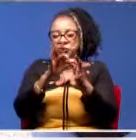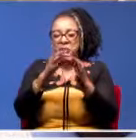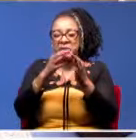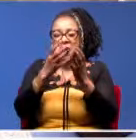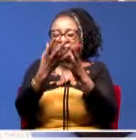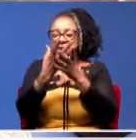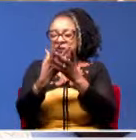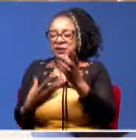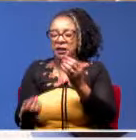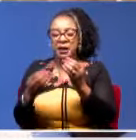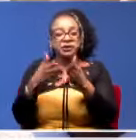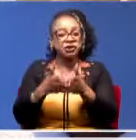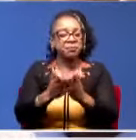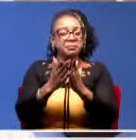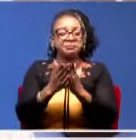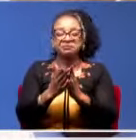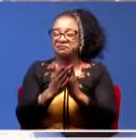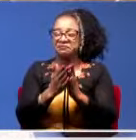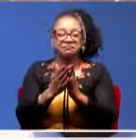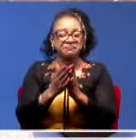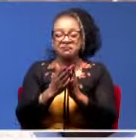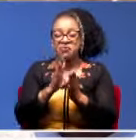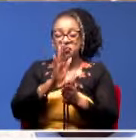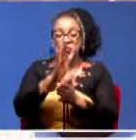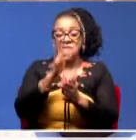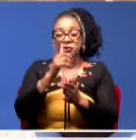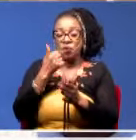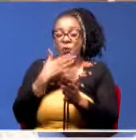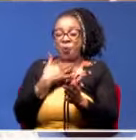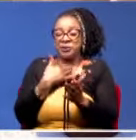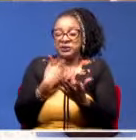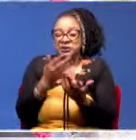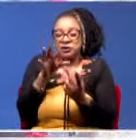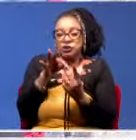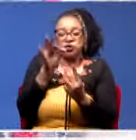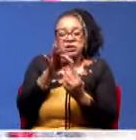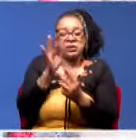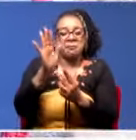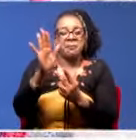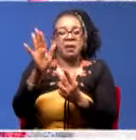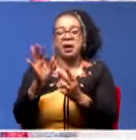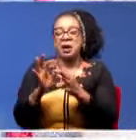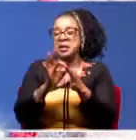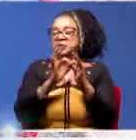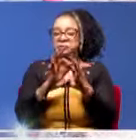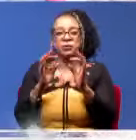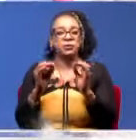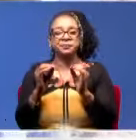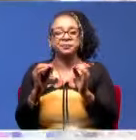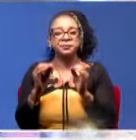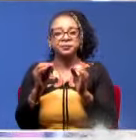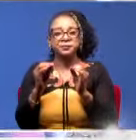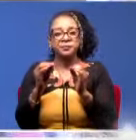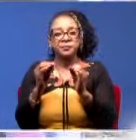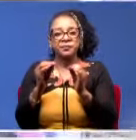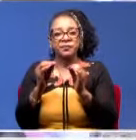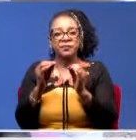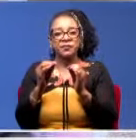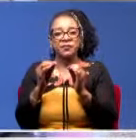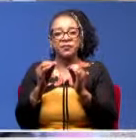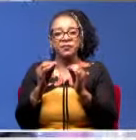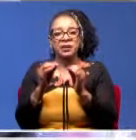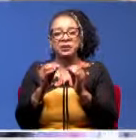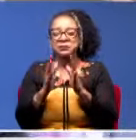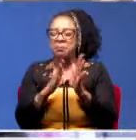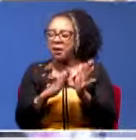join, it is their choice. Okay. That is not Azimio's position. Jama ya kufuja upinzani ni jama